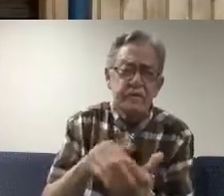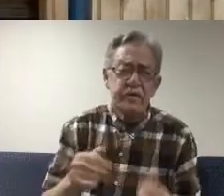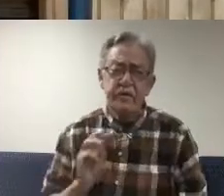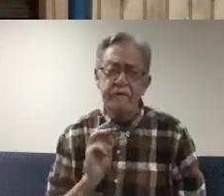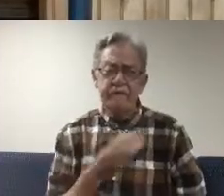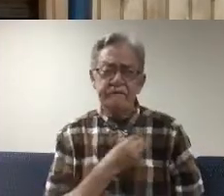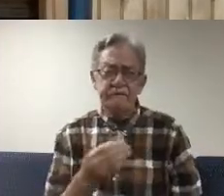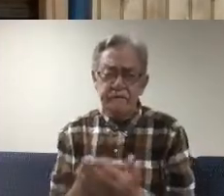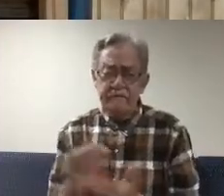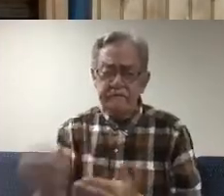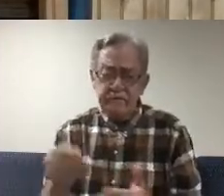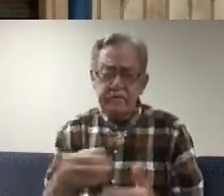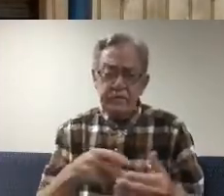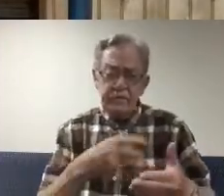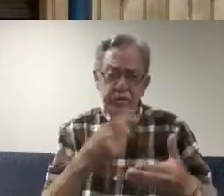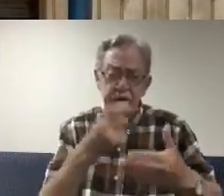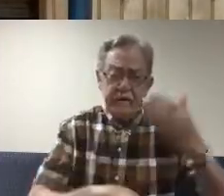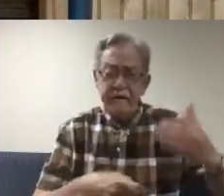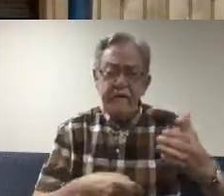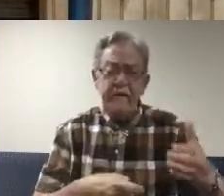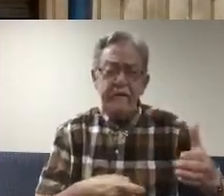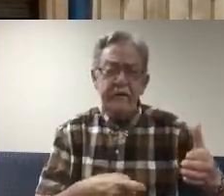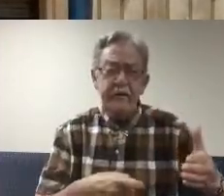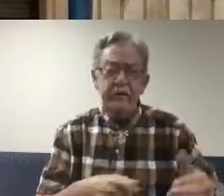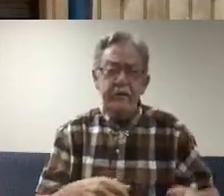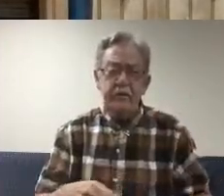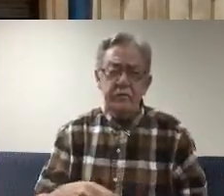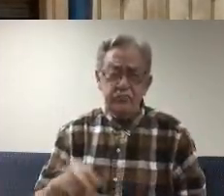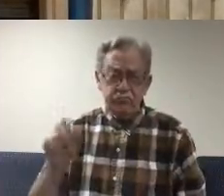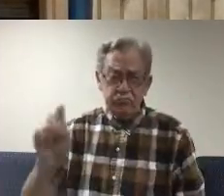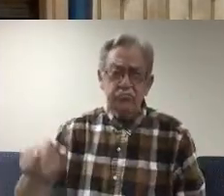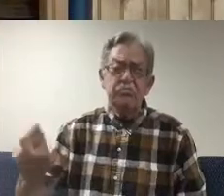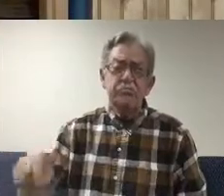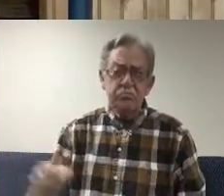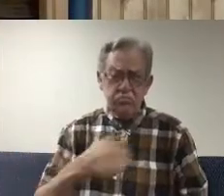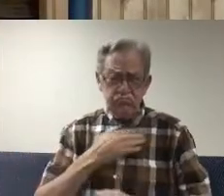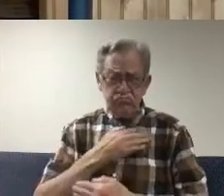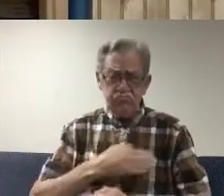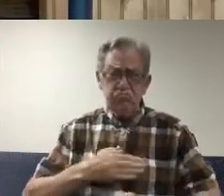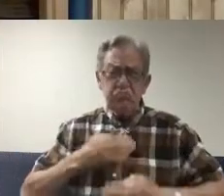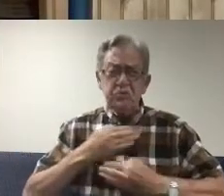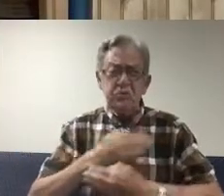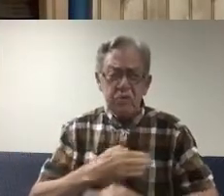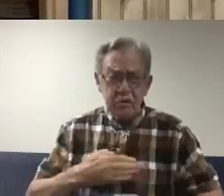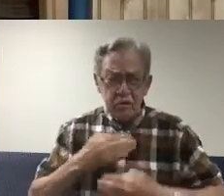born this way, because we all come from a fallen